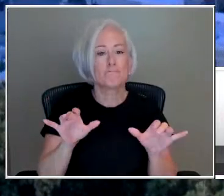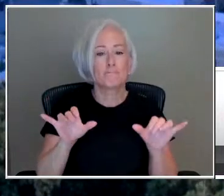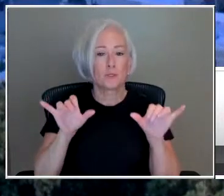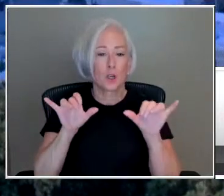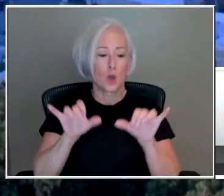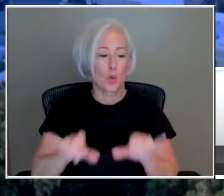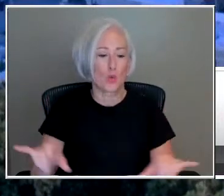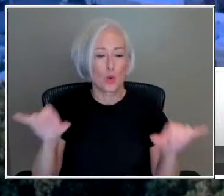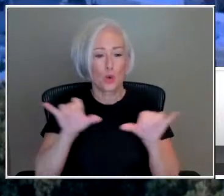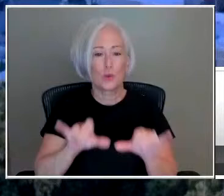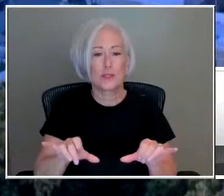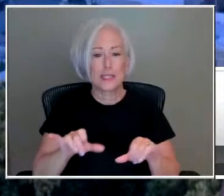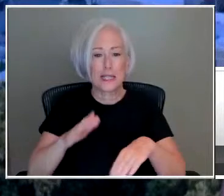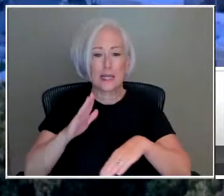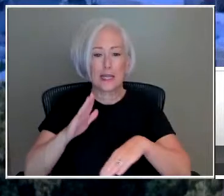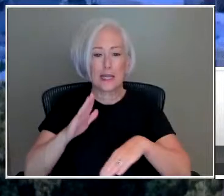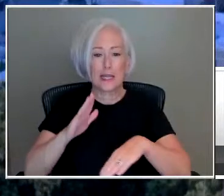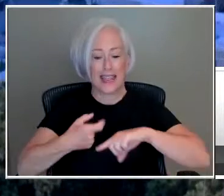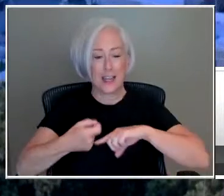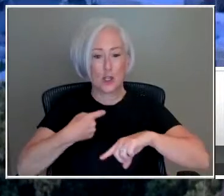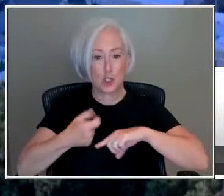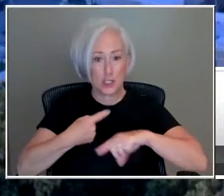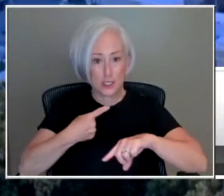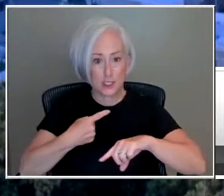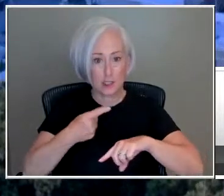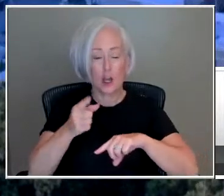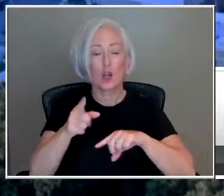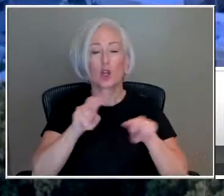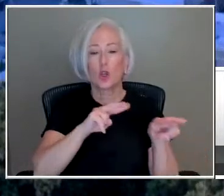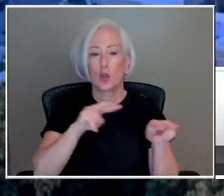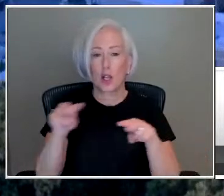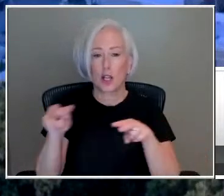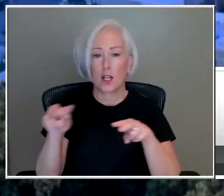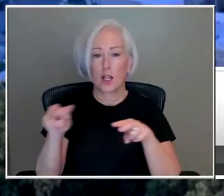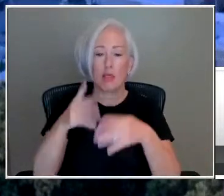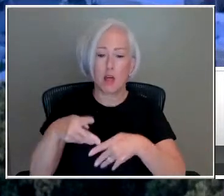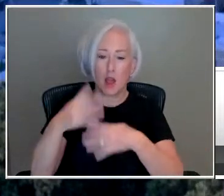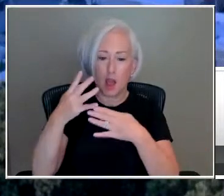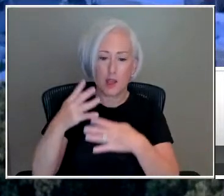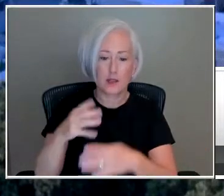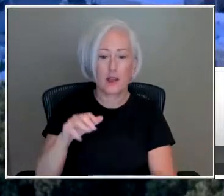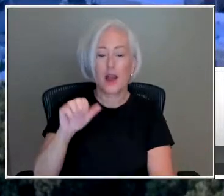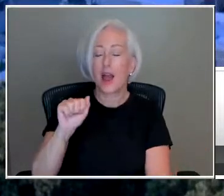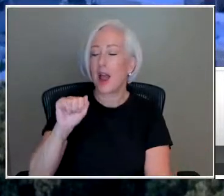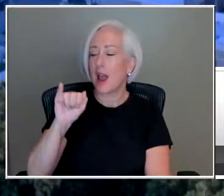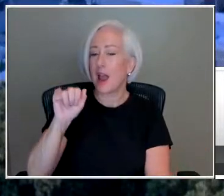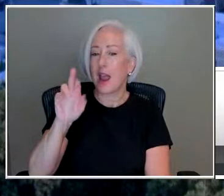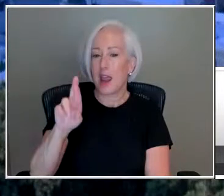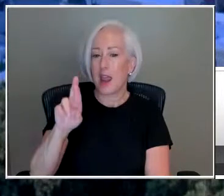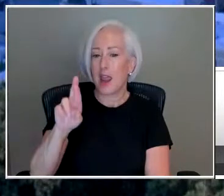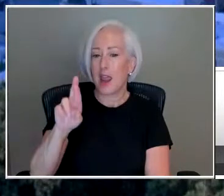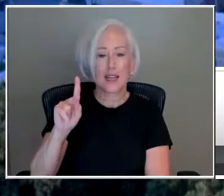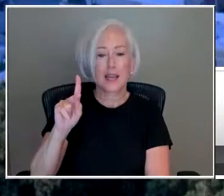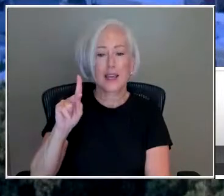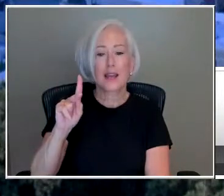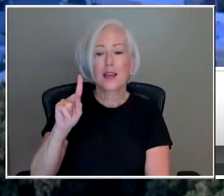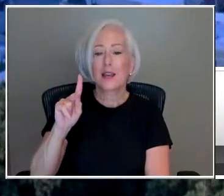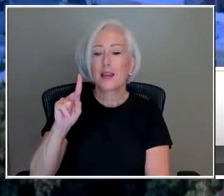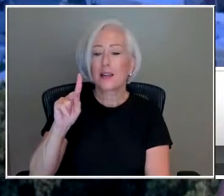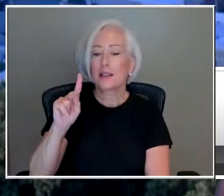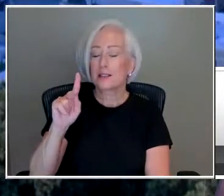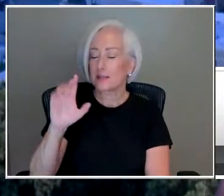you can find that on our website. So it'll be airqkc.org. It's also on marc.org,